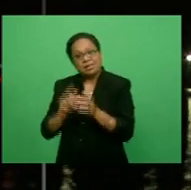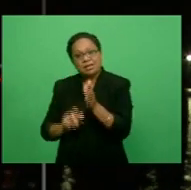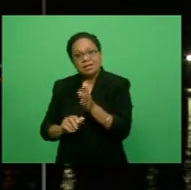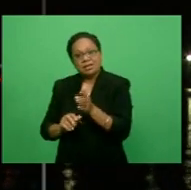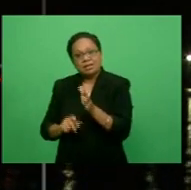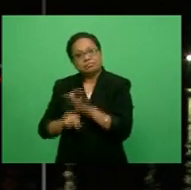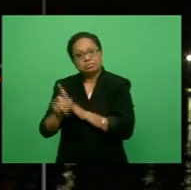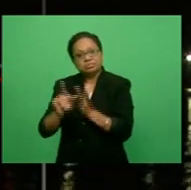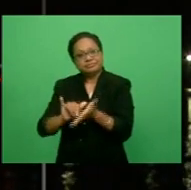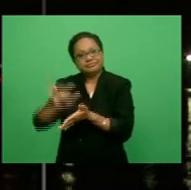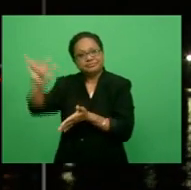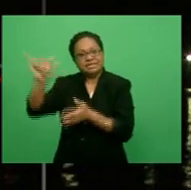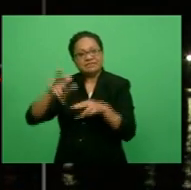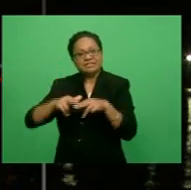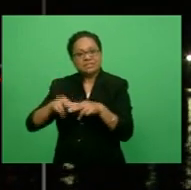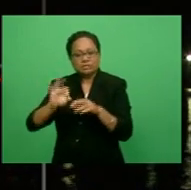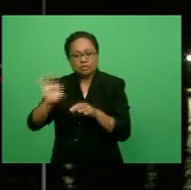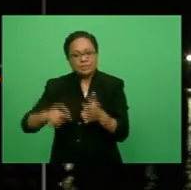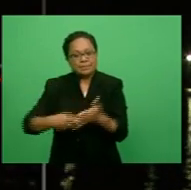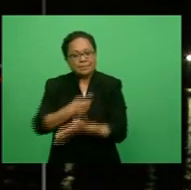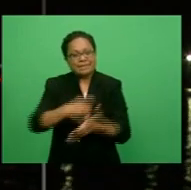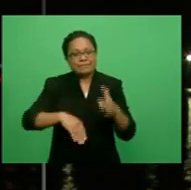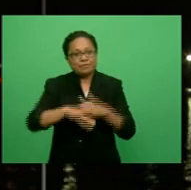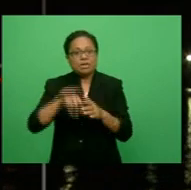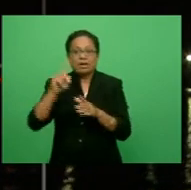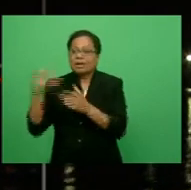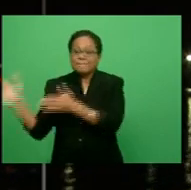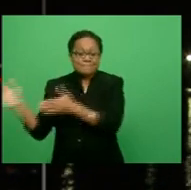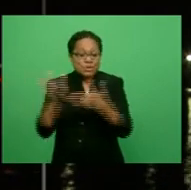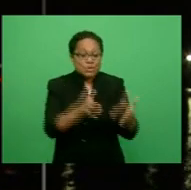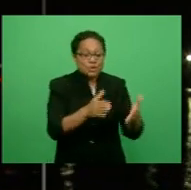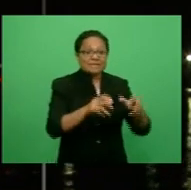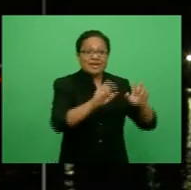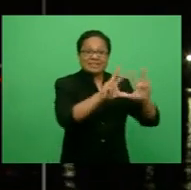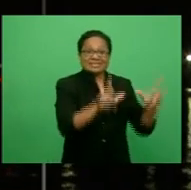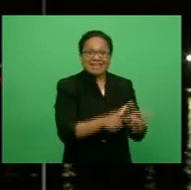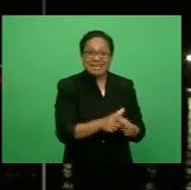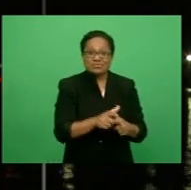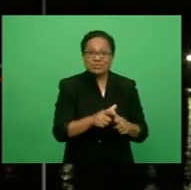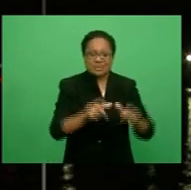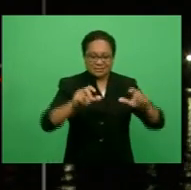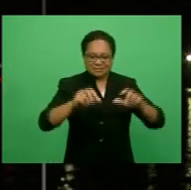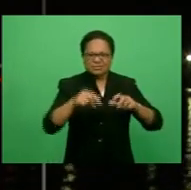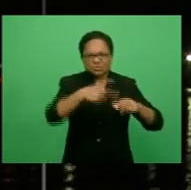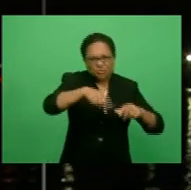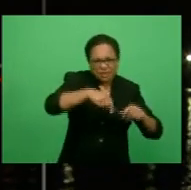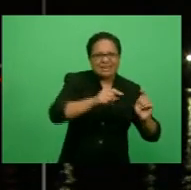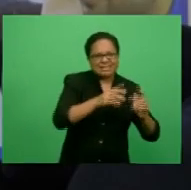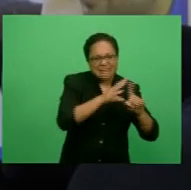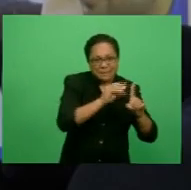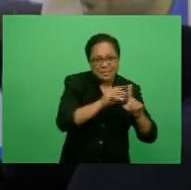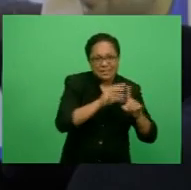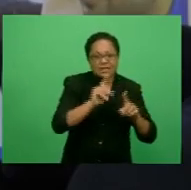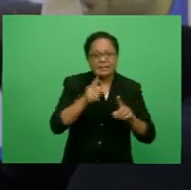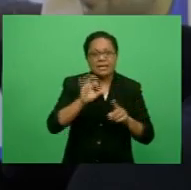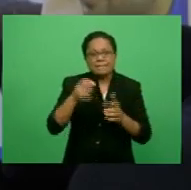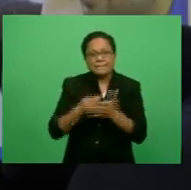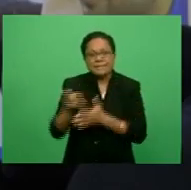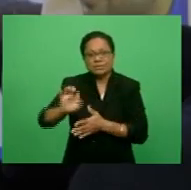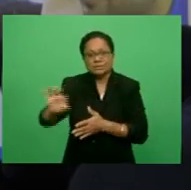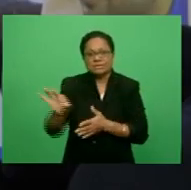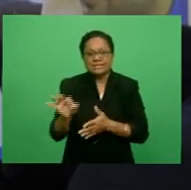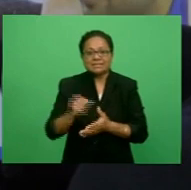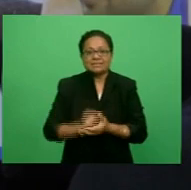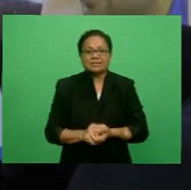rates or are living in Viti Levu, but own properties in Levuka. Kelly Vavala reports. The municipal council has to